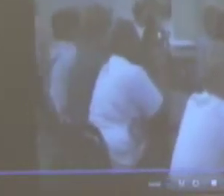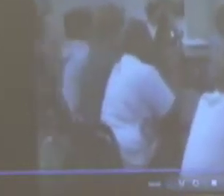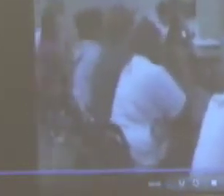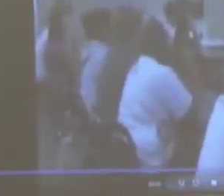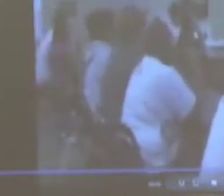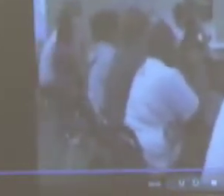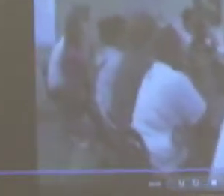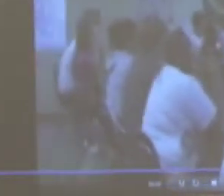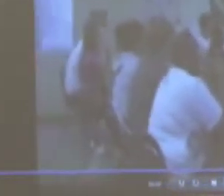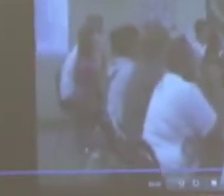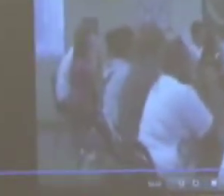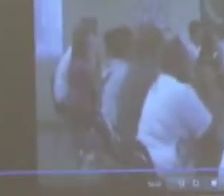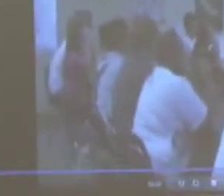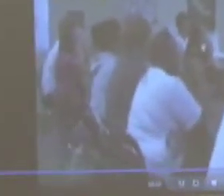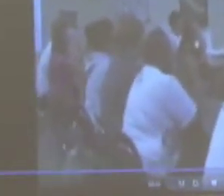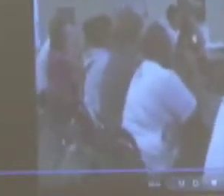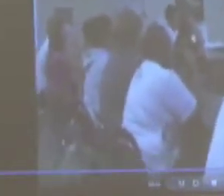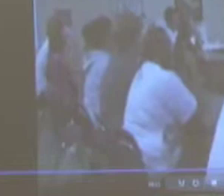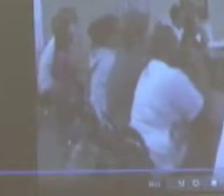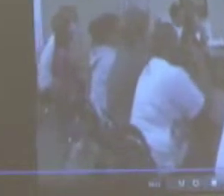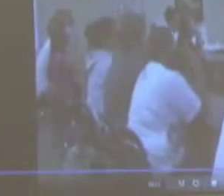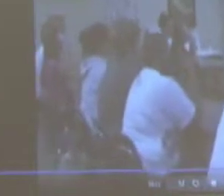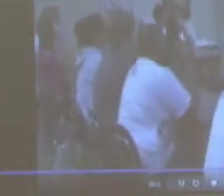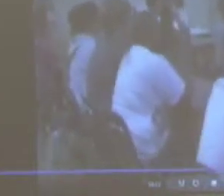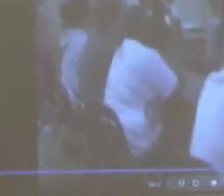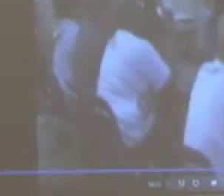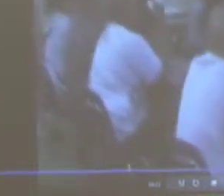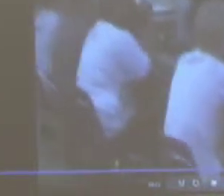Joe's walking up.